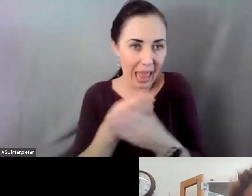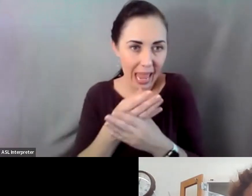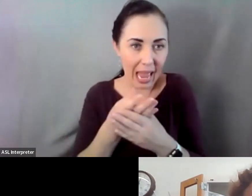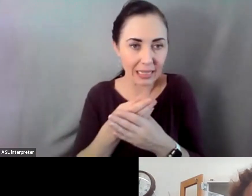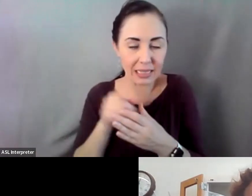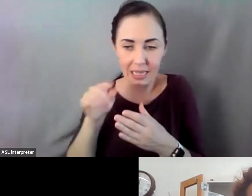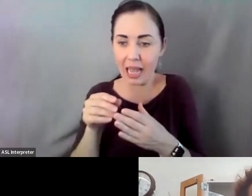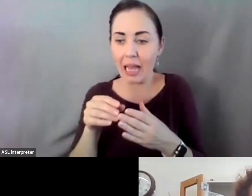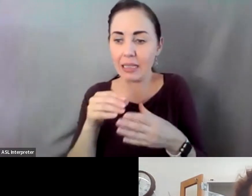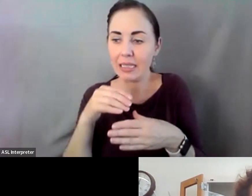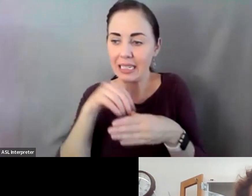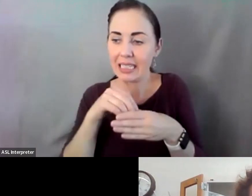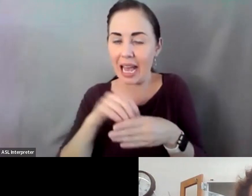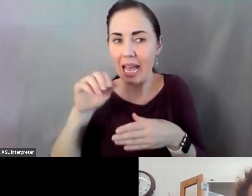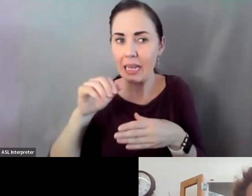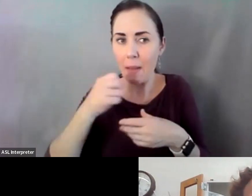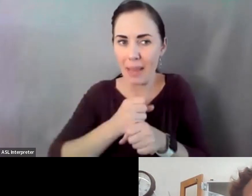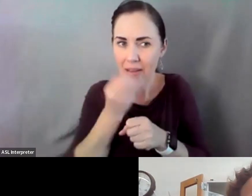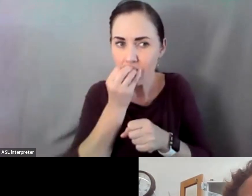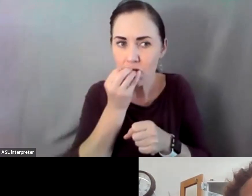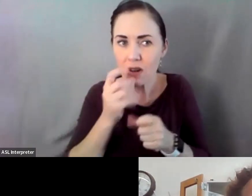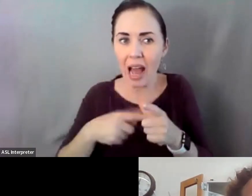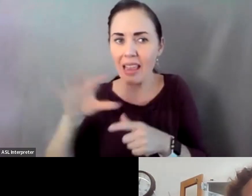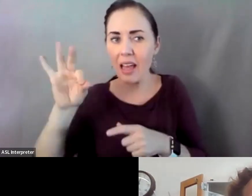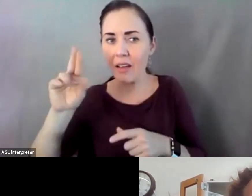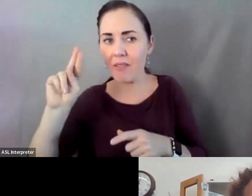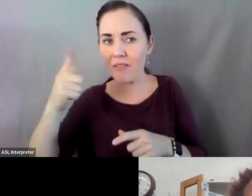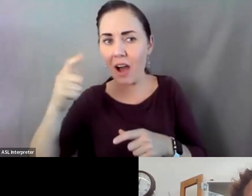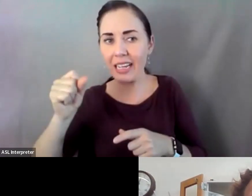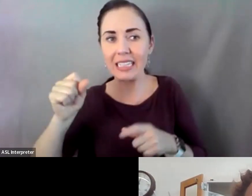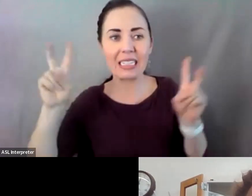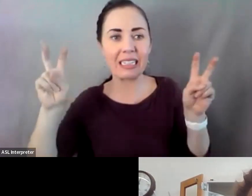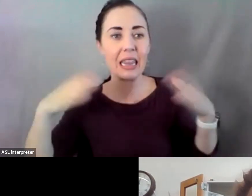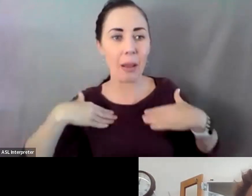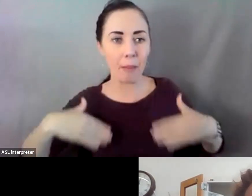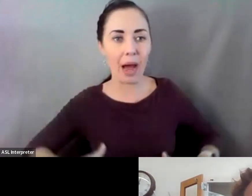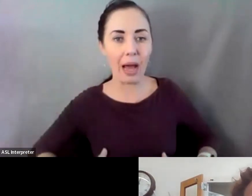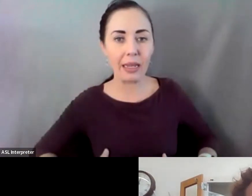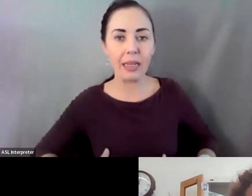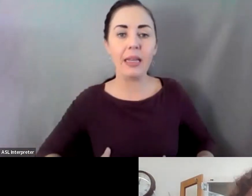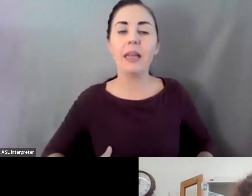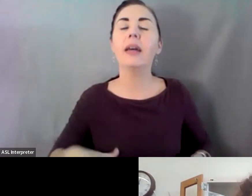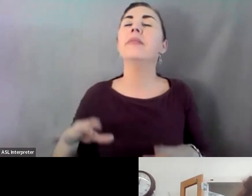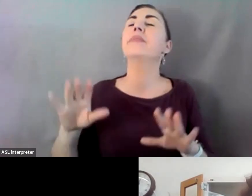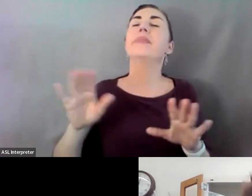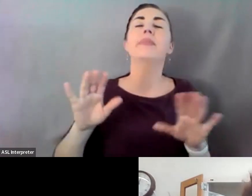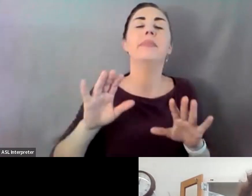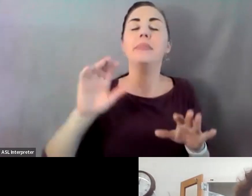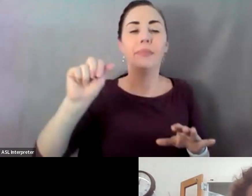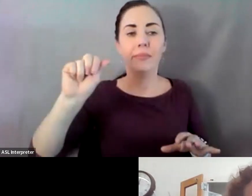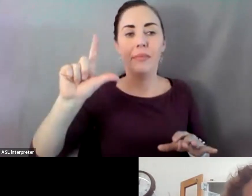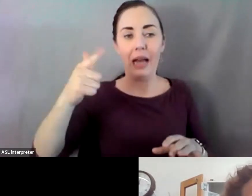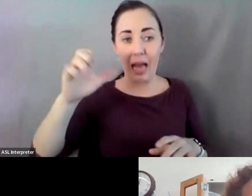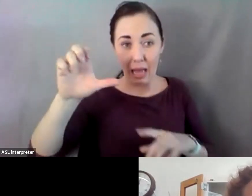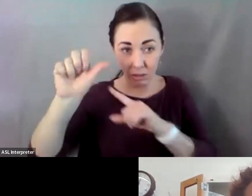Is that what's going on? So, well, the algae are making the carbon food. They're making the sugars that